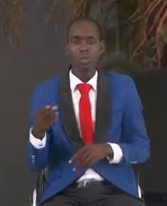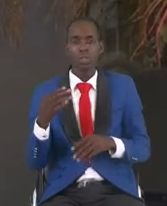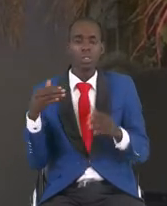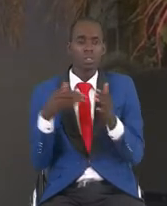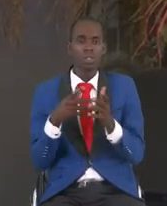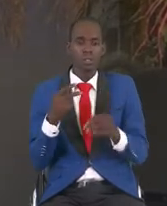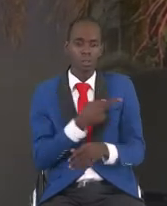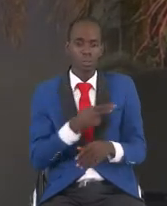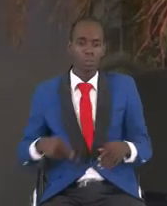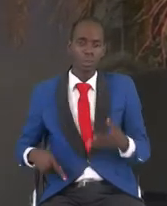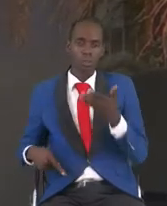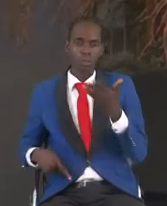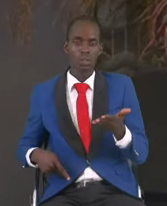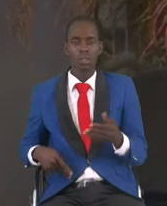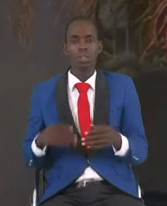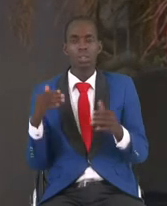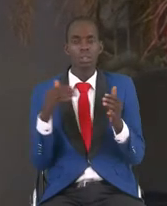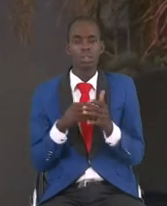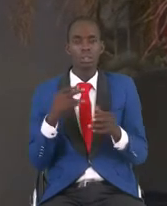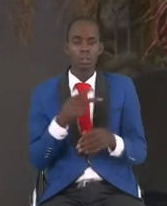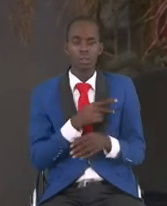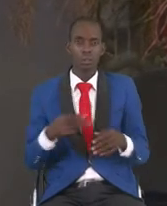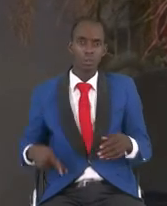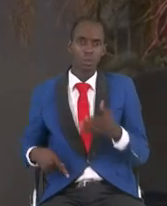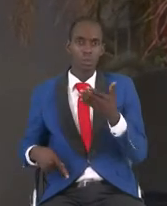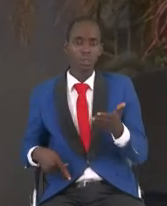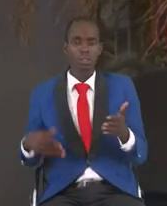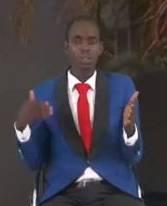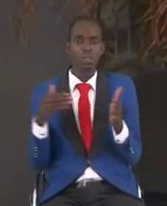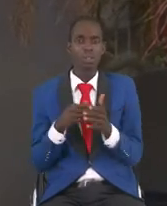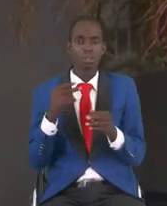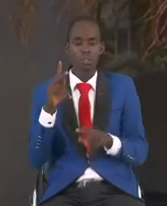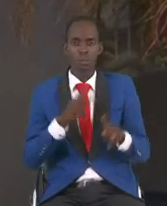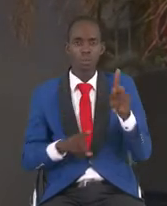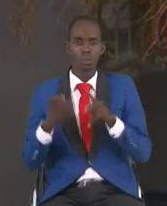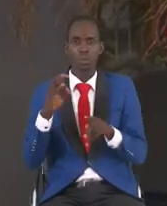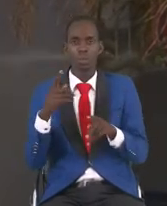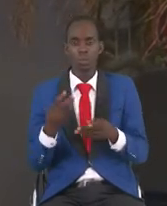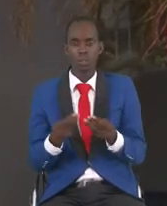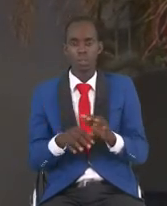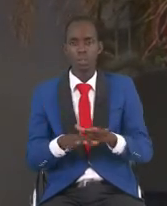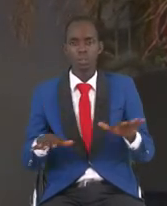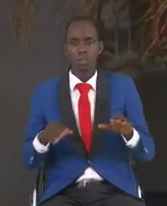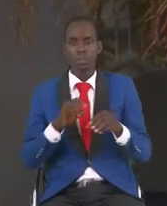thereof, against the priests thereof, against the people of the land. And then in